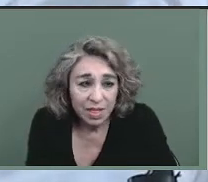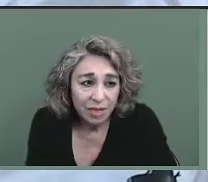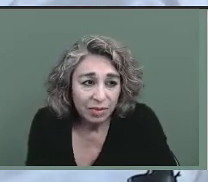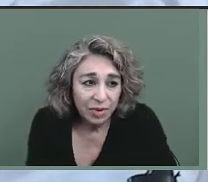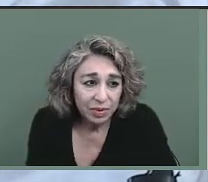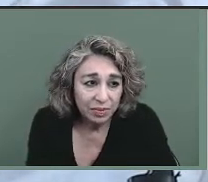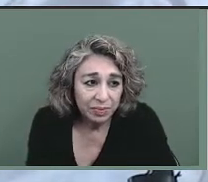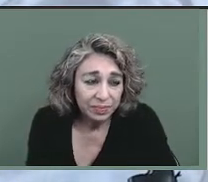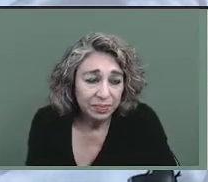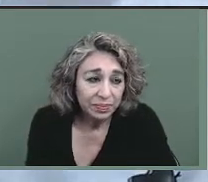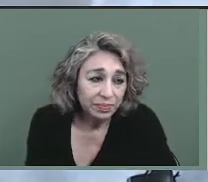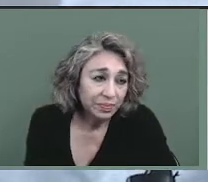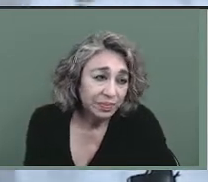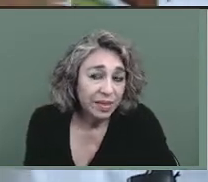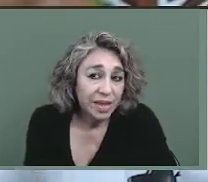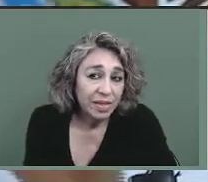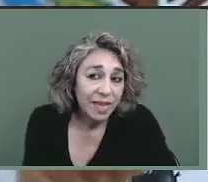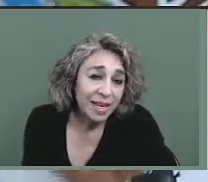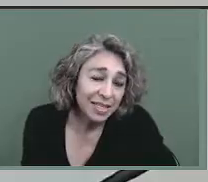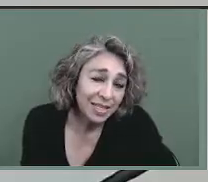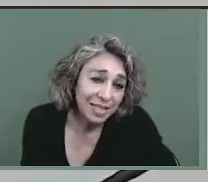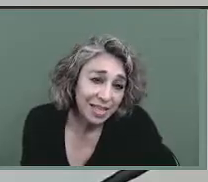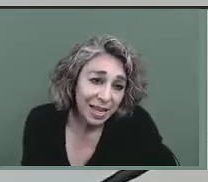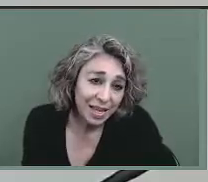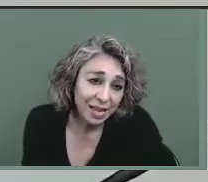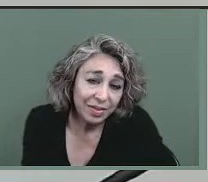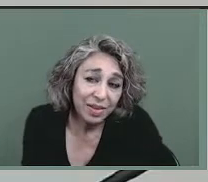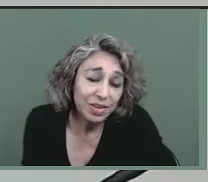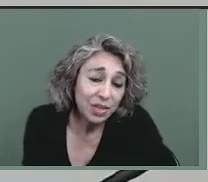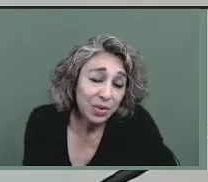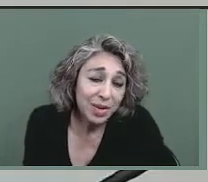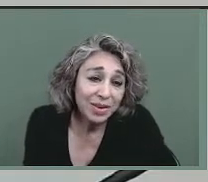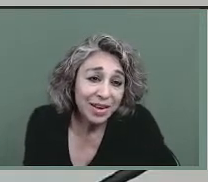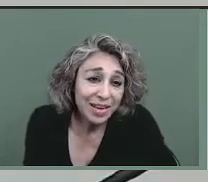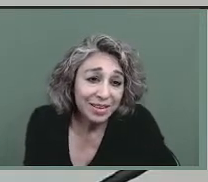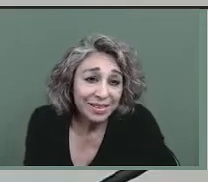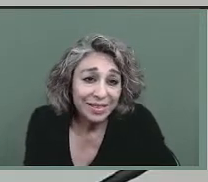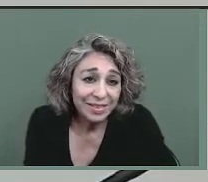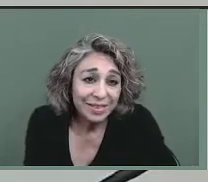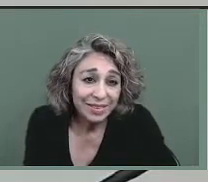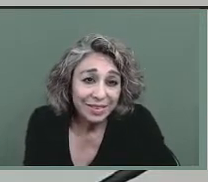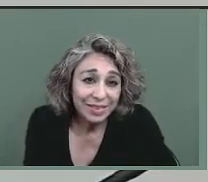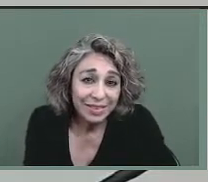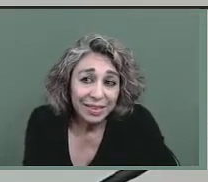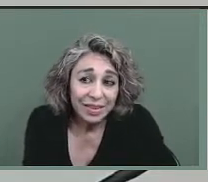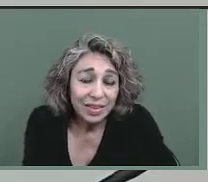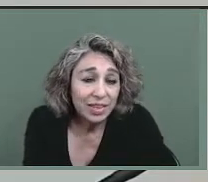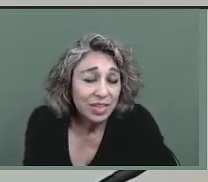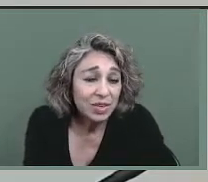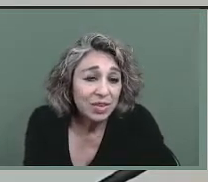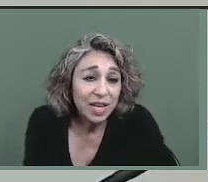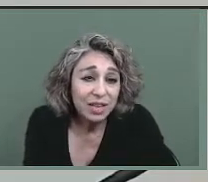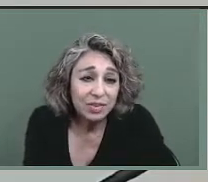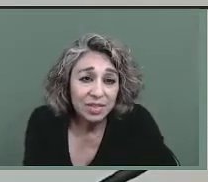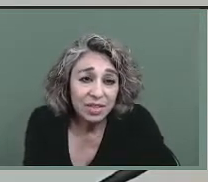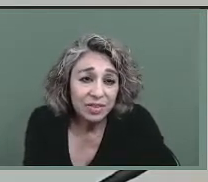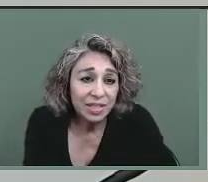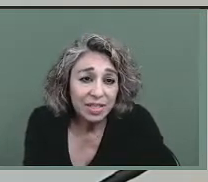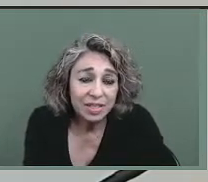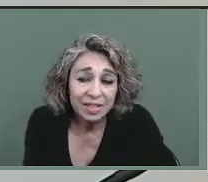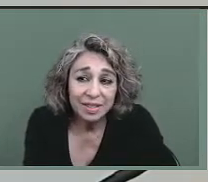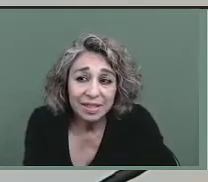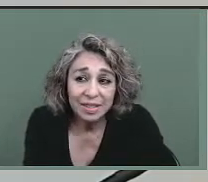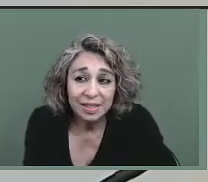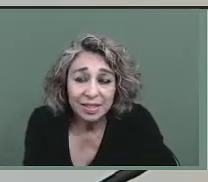with a cell phone. That is to say, there's no internet. There's no telephone